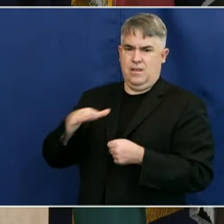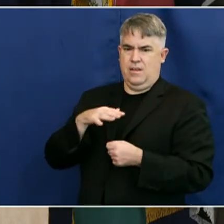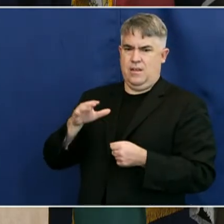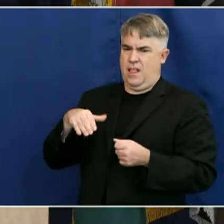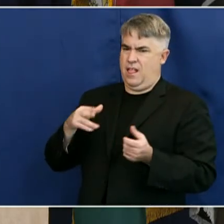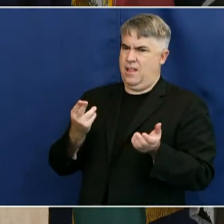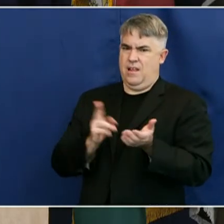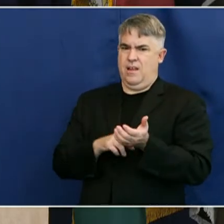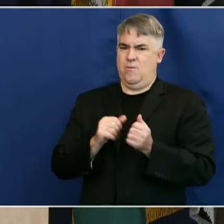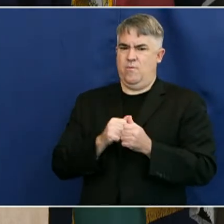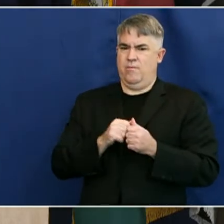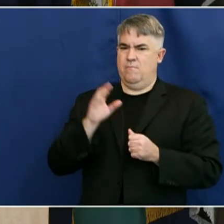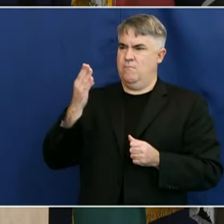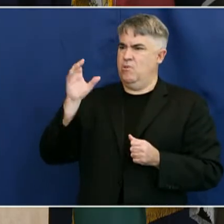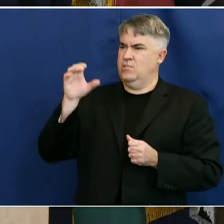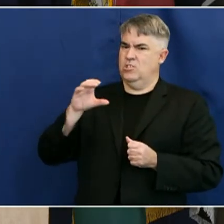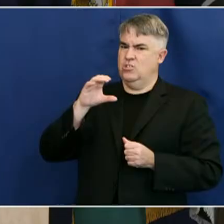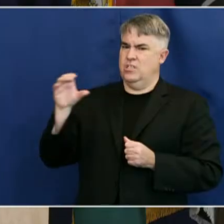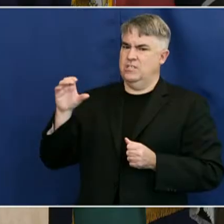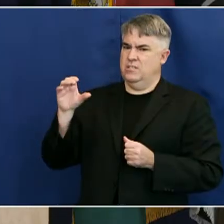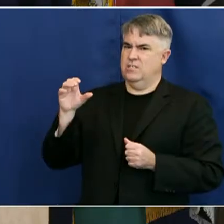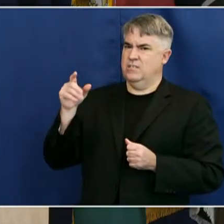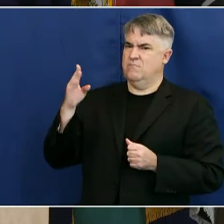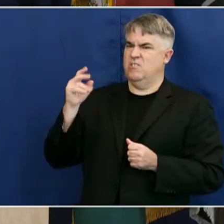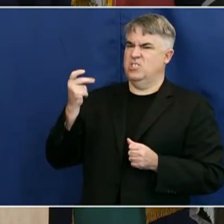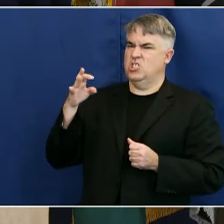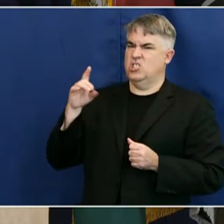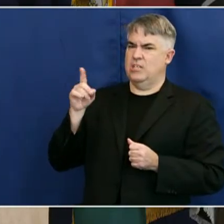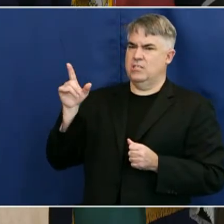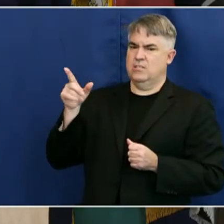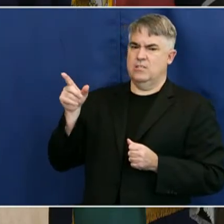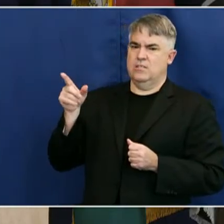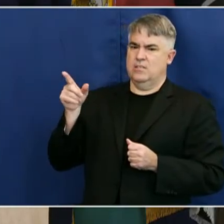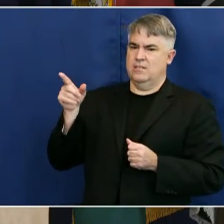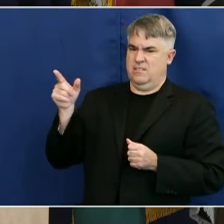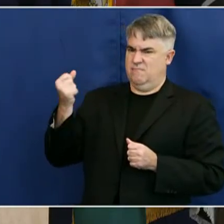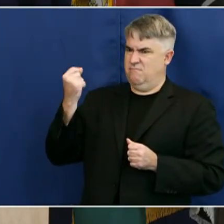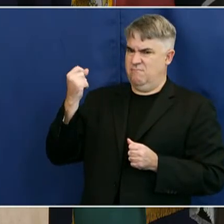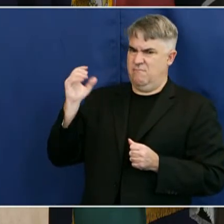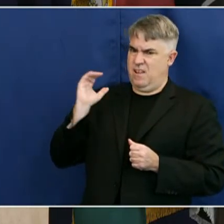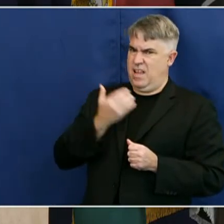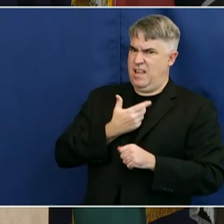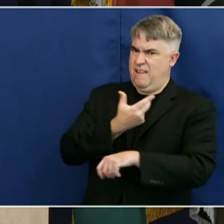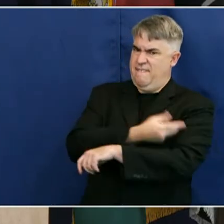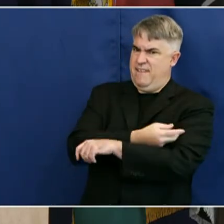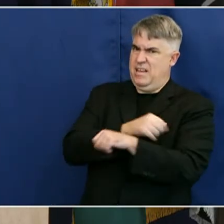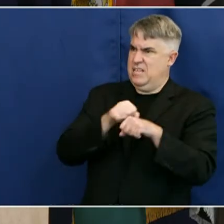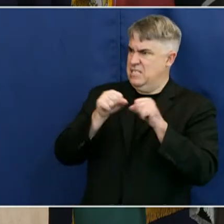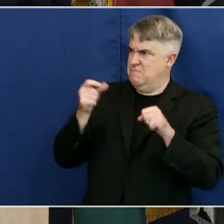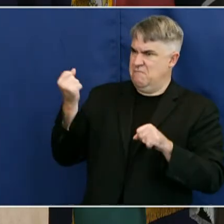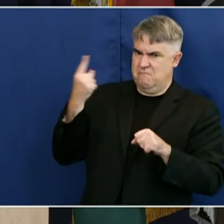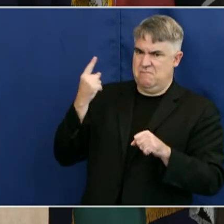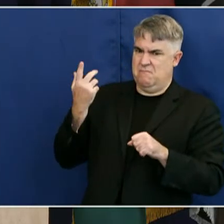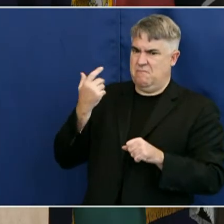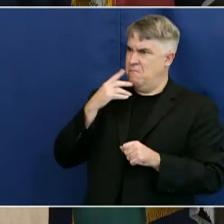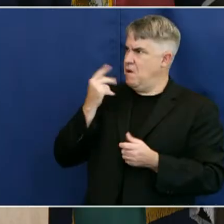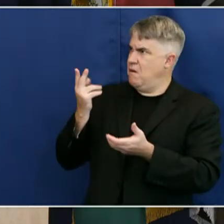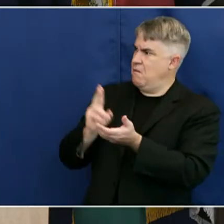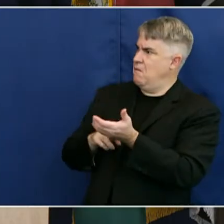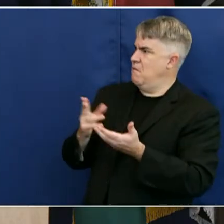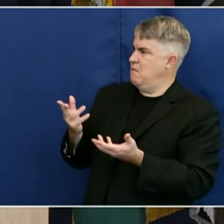county said last month that Blue Shield understood our existing vaccine system and would not affect things much. Can you please